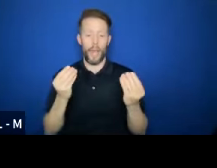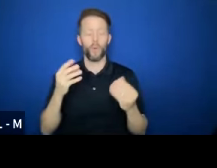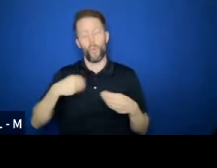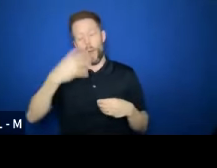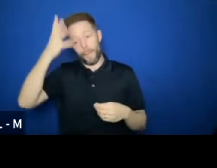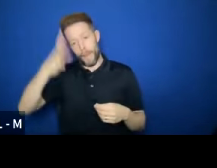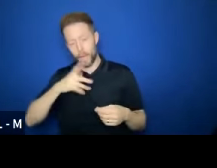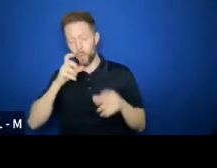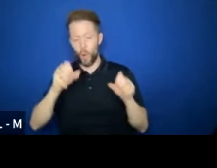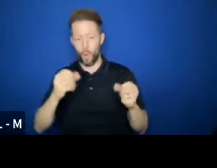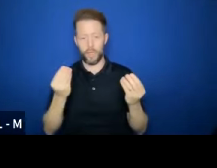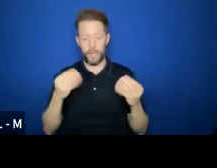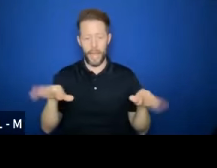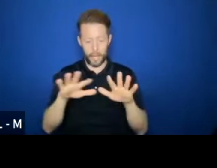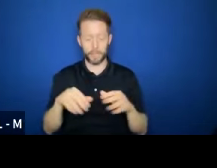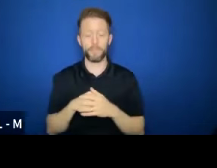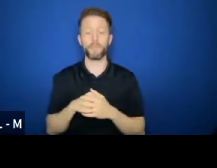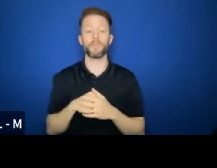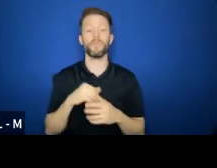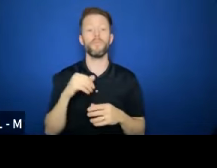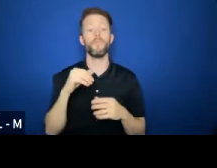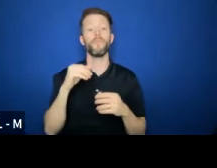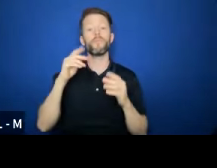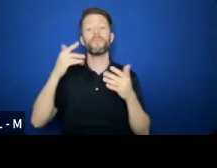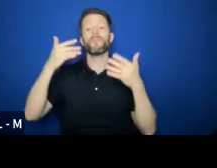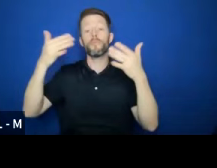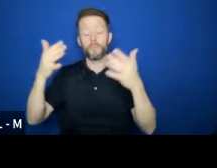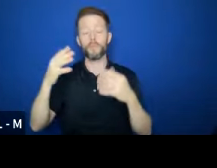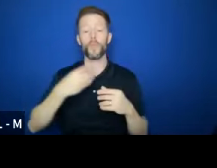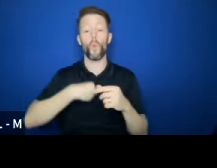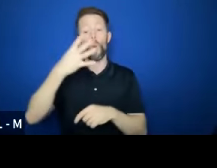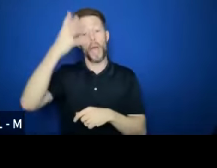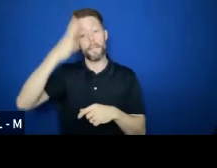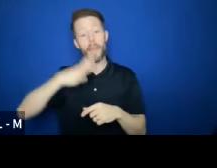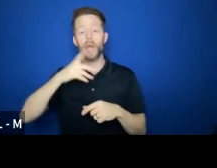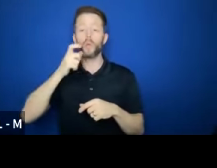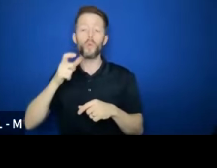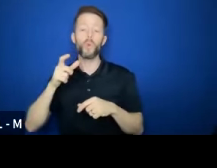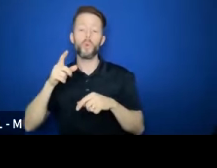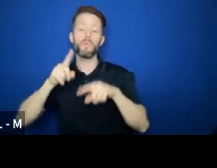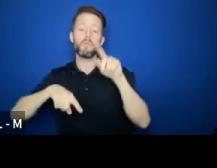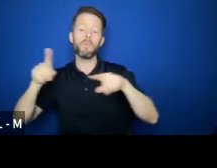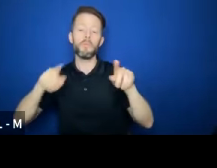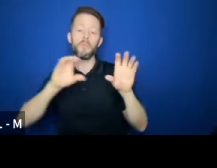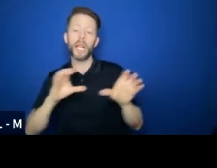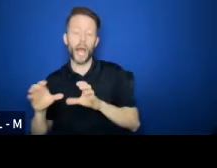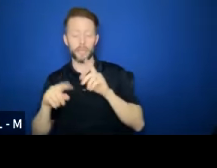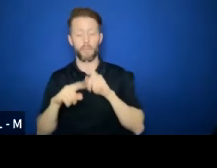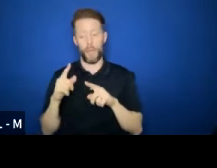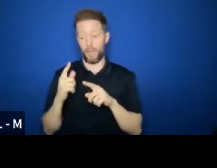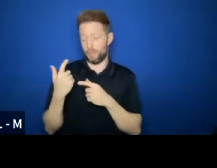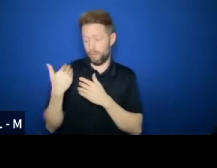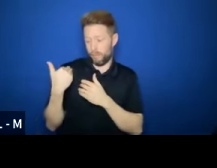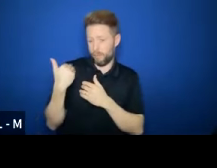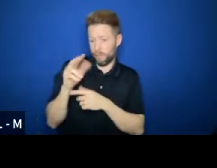At some point, white male landowners, at some point, kind of white men of different cloaks could vote. But it really has only in the last 40 or 50 years